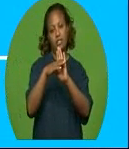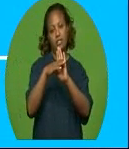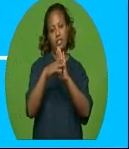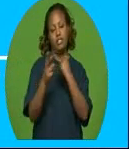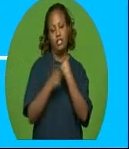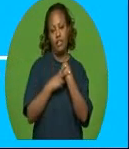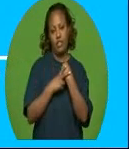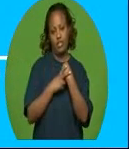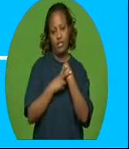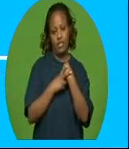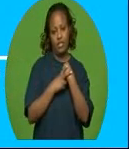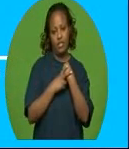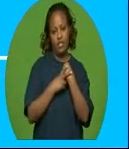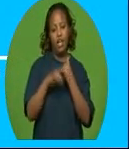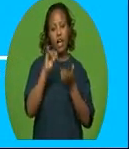represents saving.